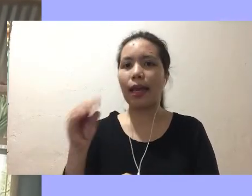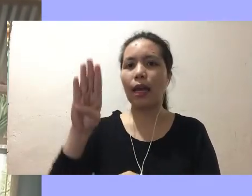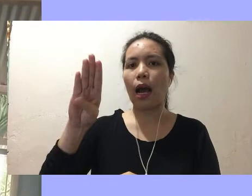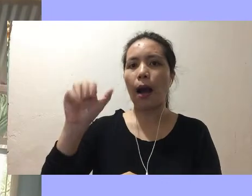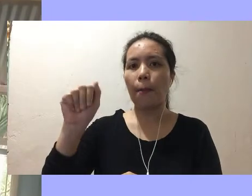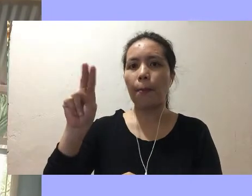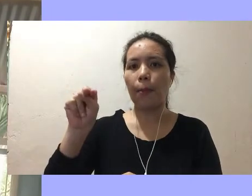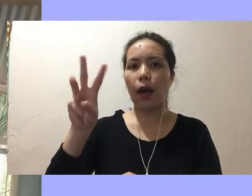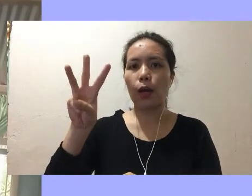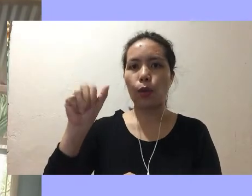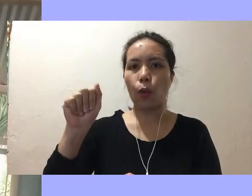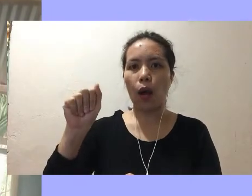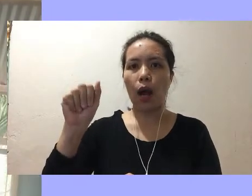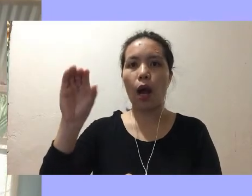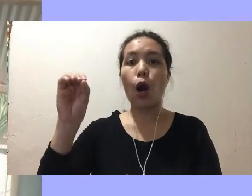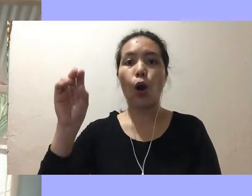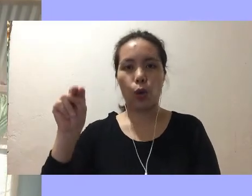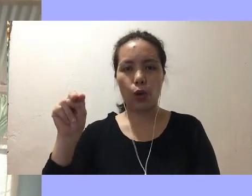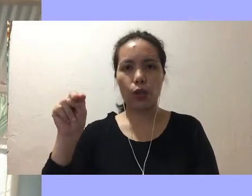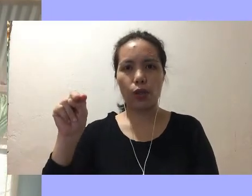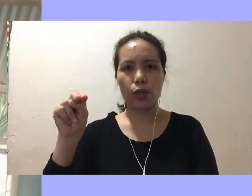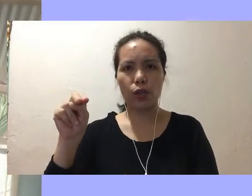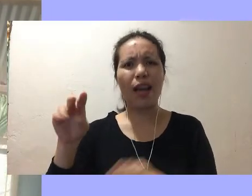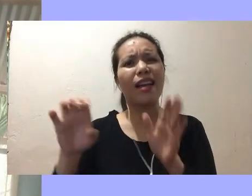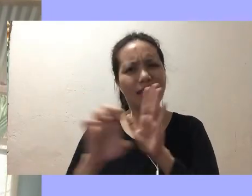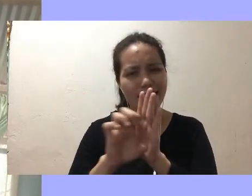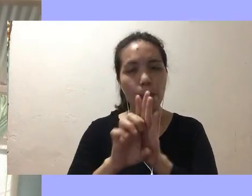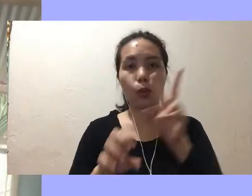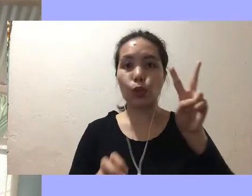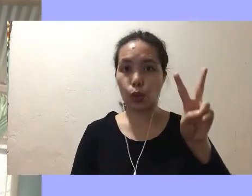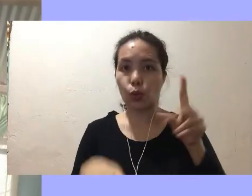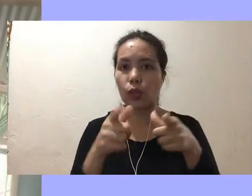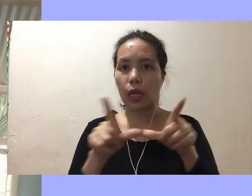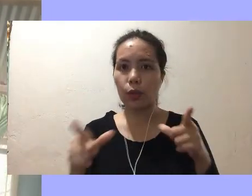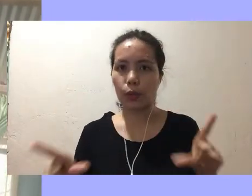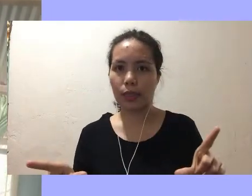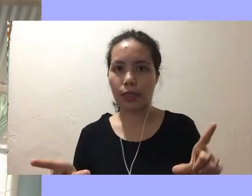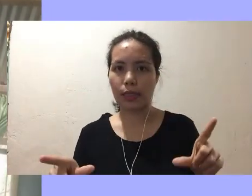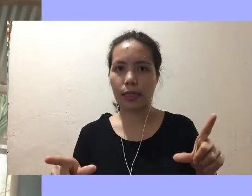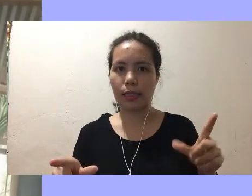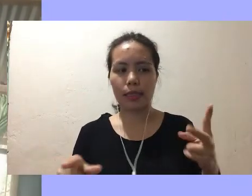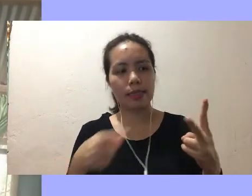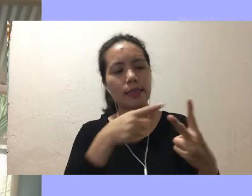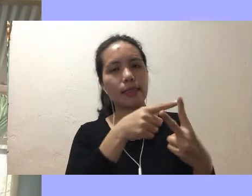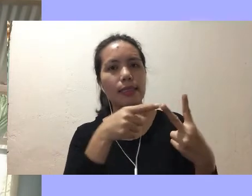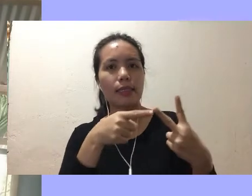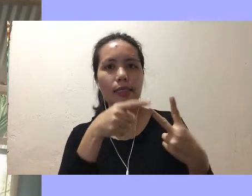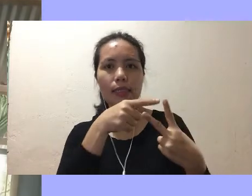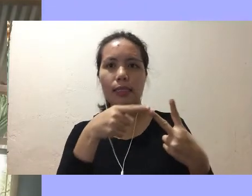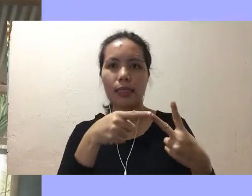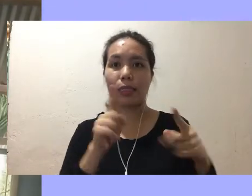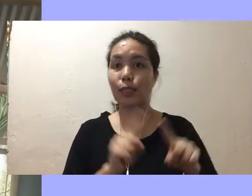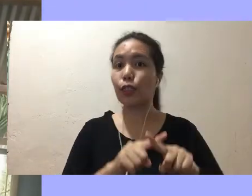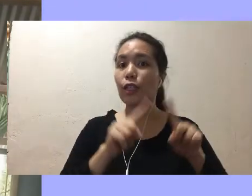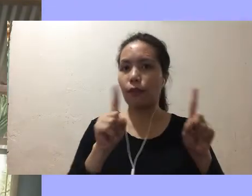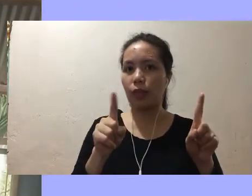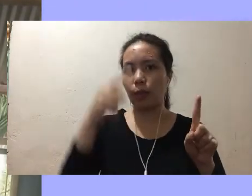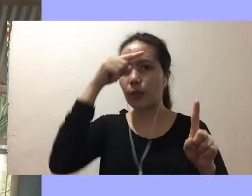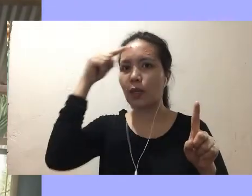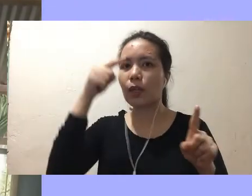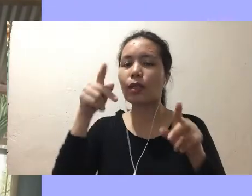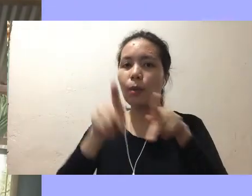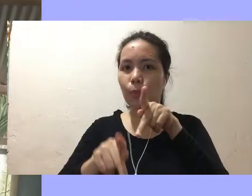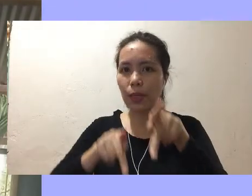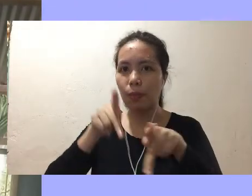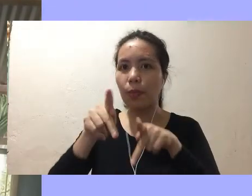language. Now, but these two languages stresses in distinct meanings because more